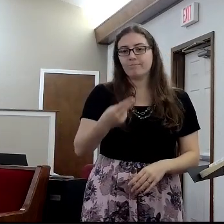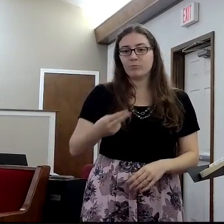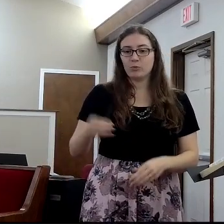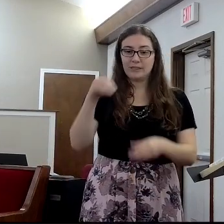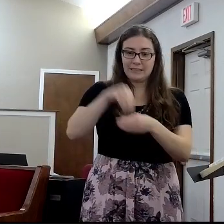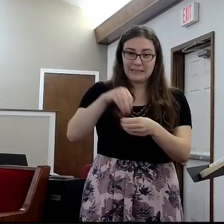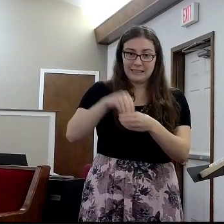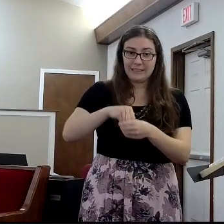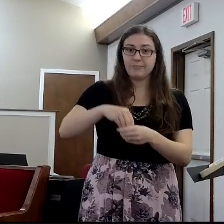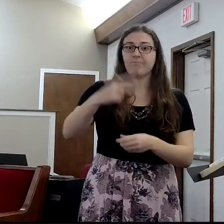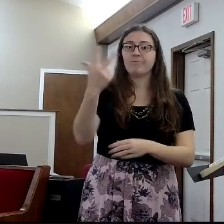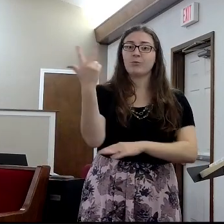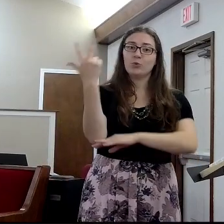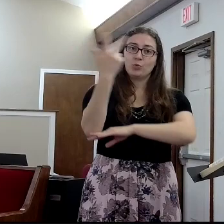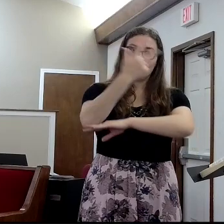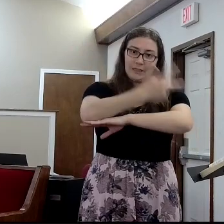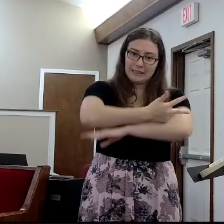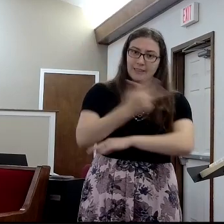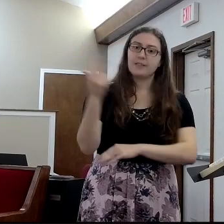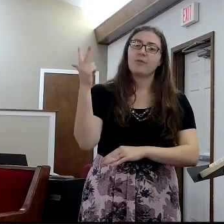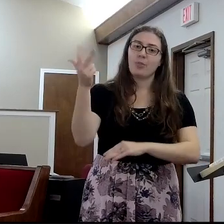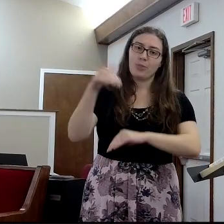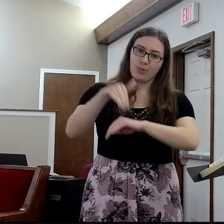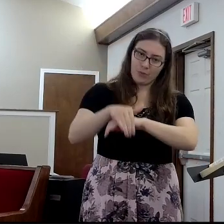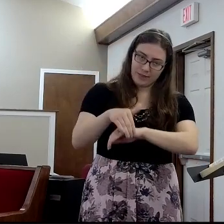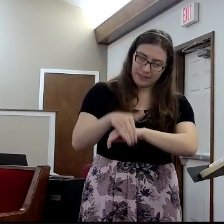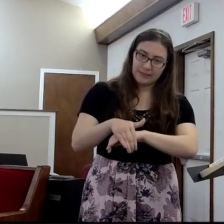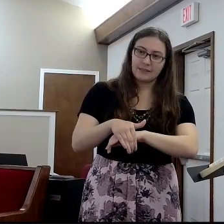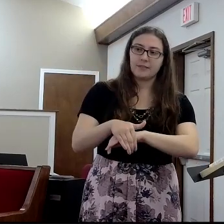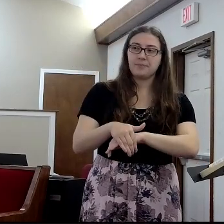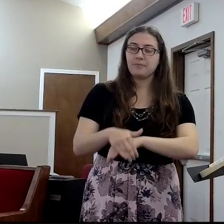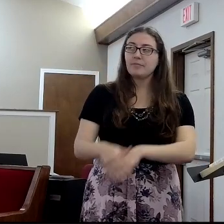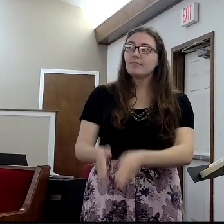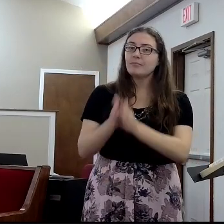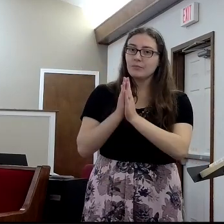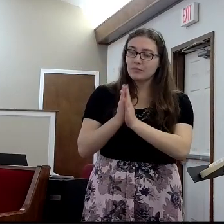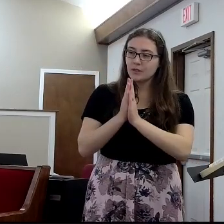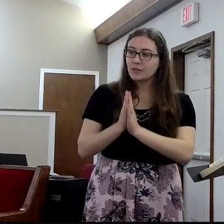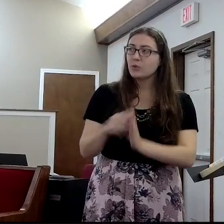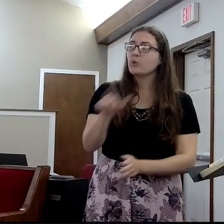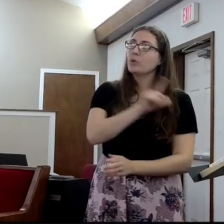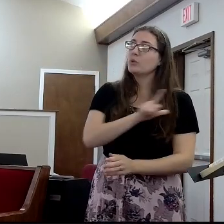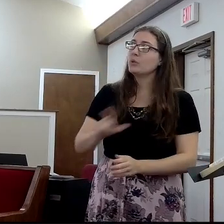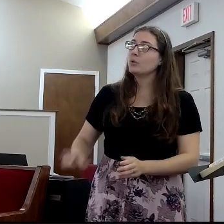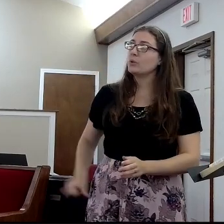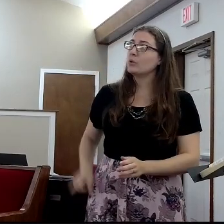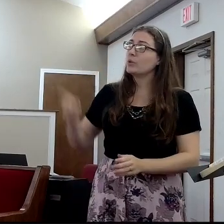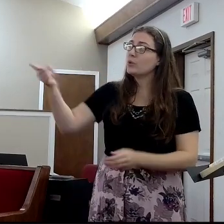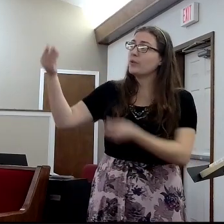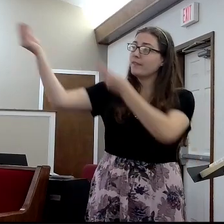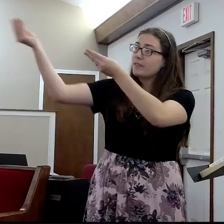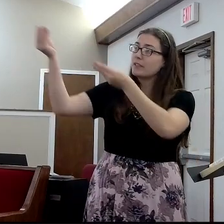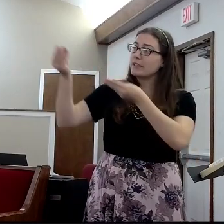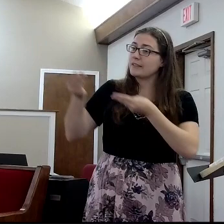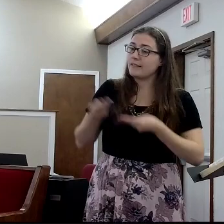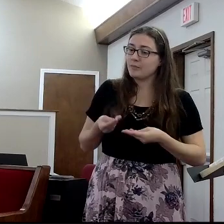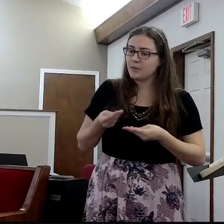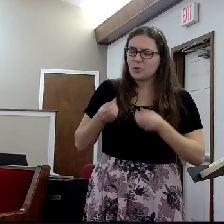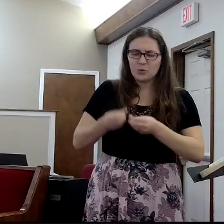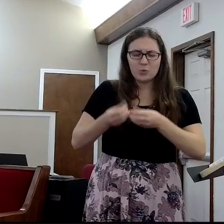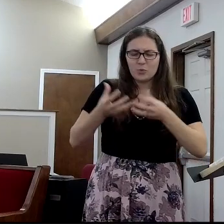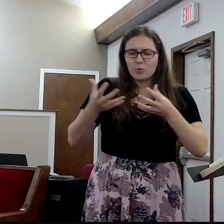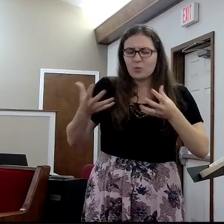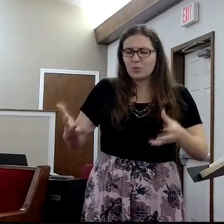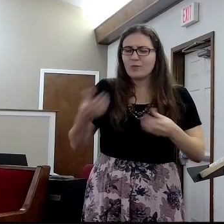3 days and three nights. Let us pray. Dear gracious Heavenly Father, Lord, Lord, I know that you know that I've studied